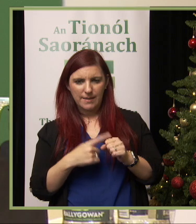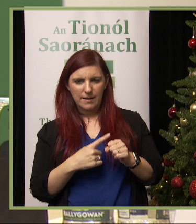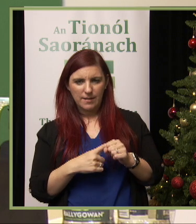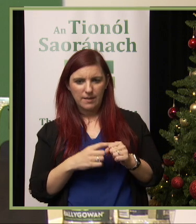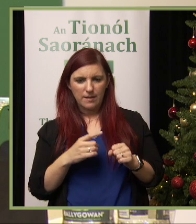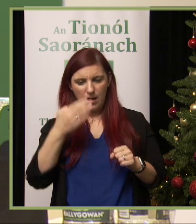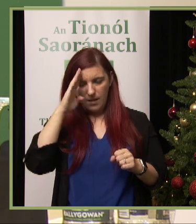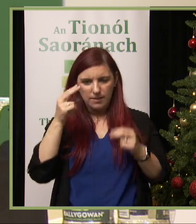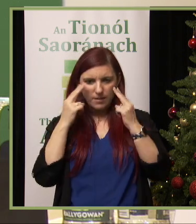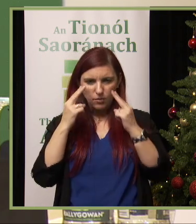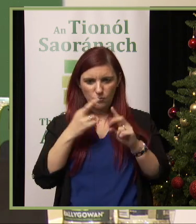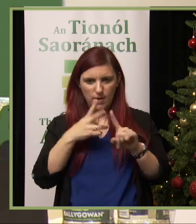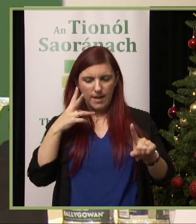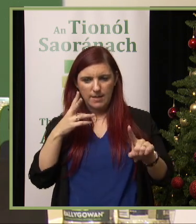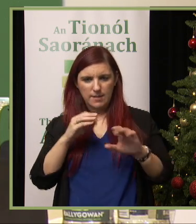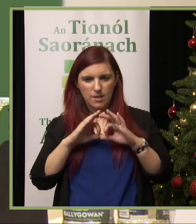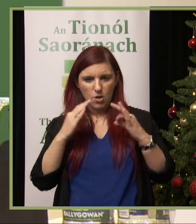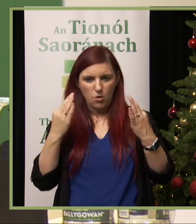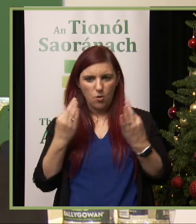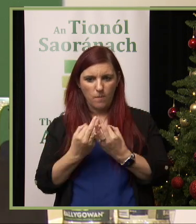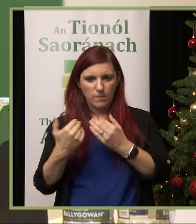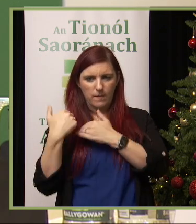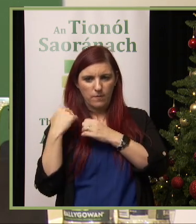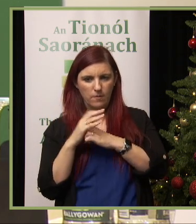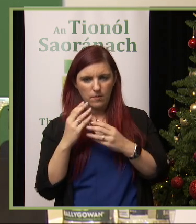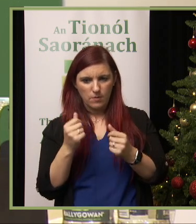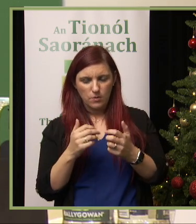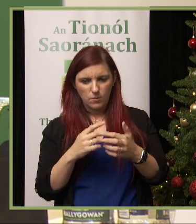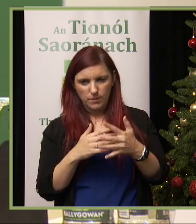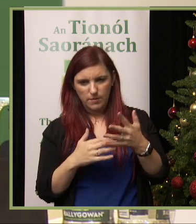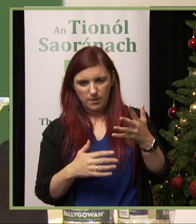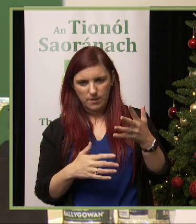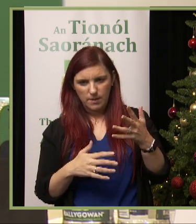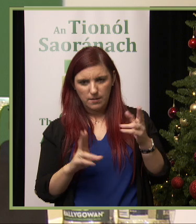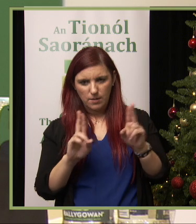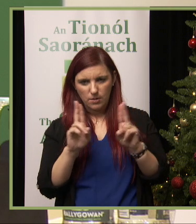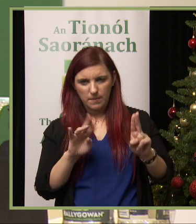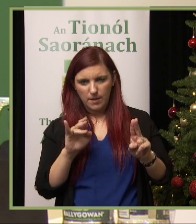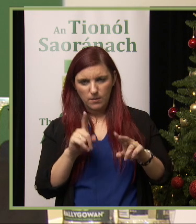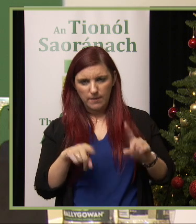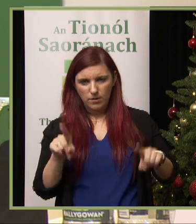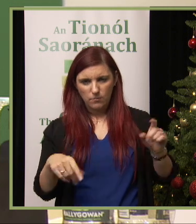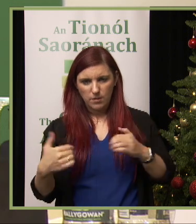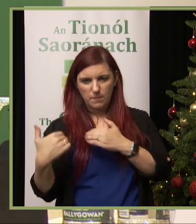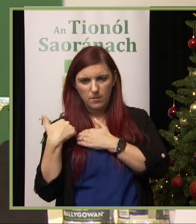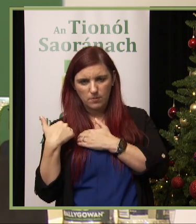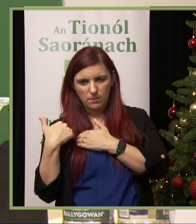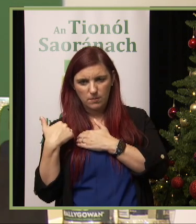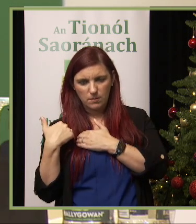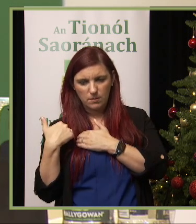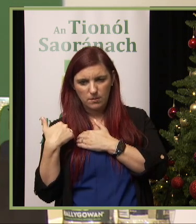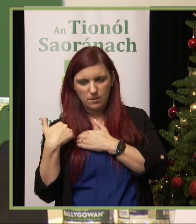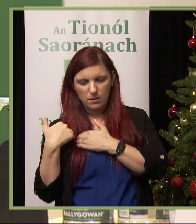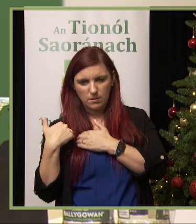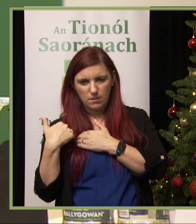its global responsibility in terms of our consumerism, our resource usage and our international biodiversity responsibilities. A one-fits-all approach